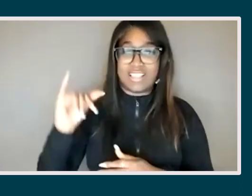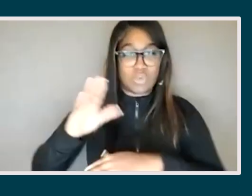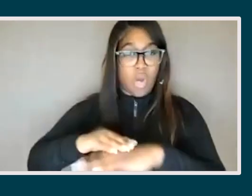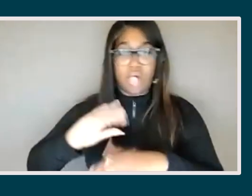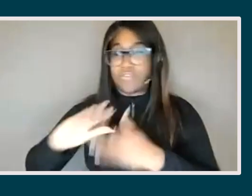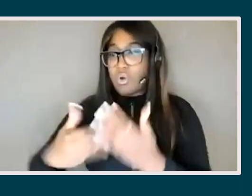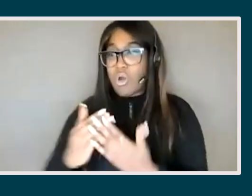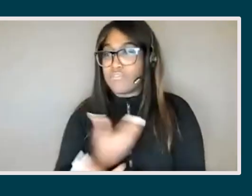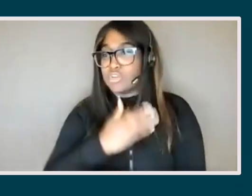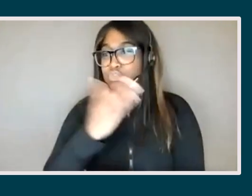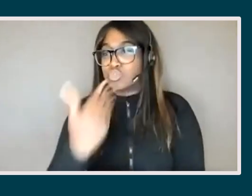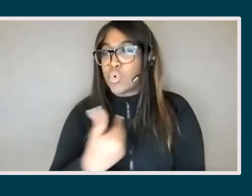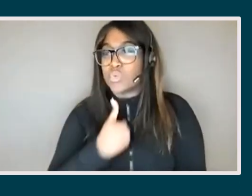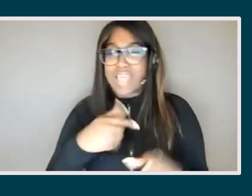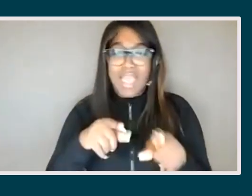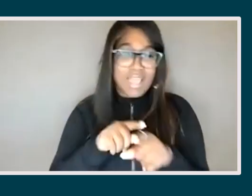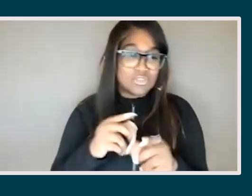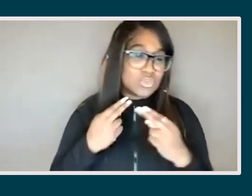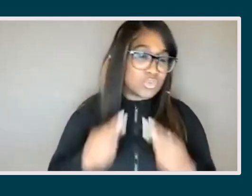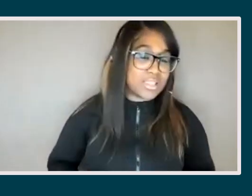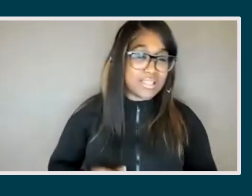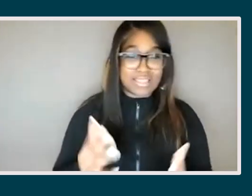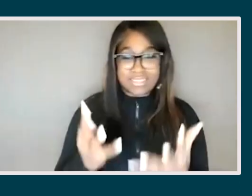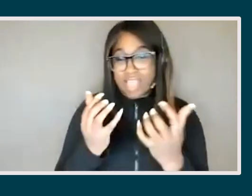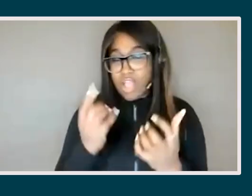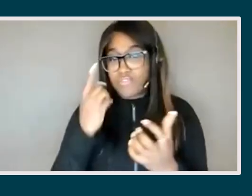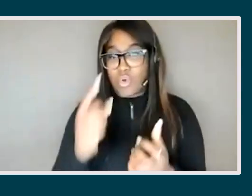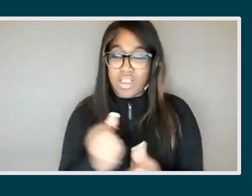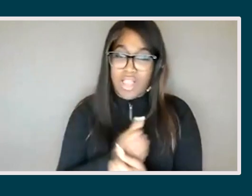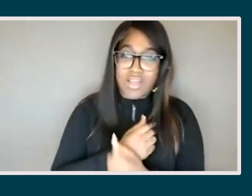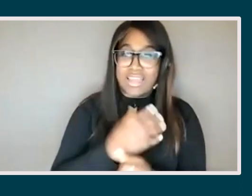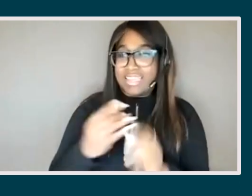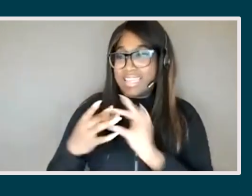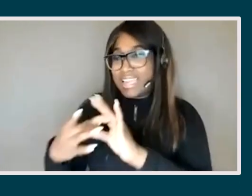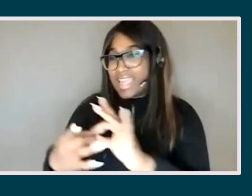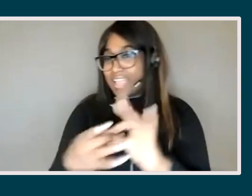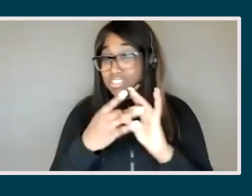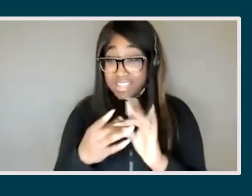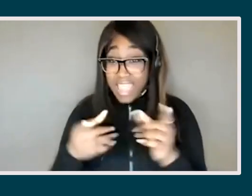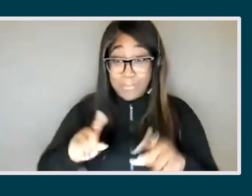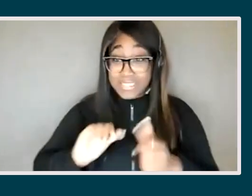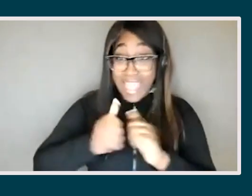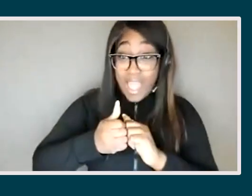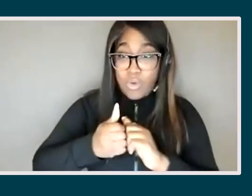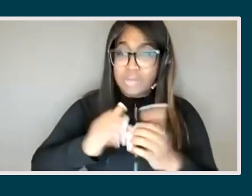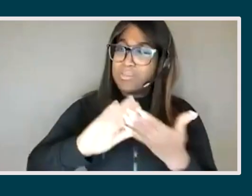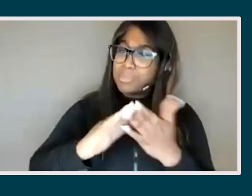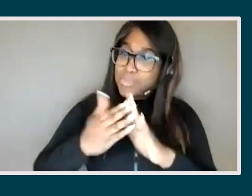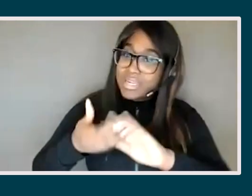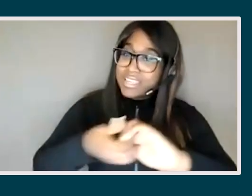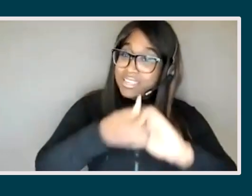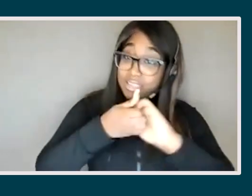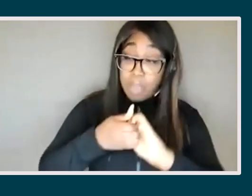souls as a human that desires belonging and connection. And that is only done within community. But one of the things that I